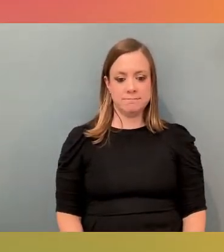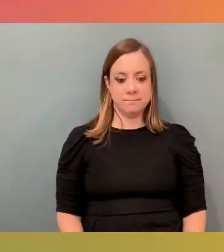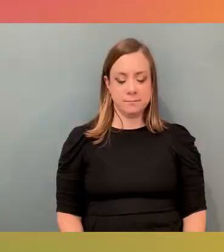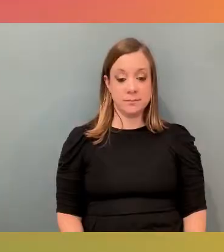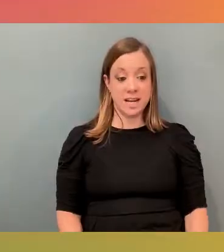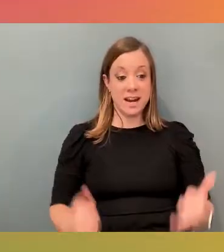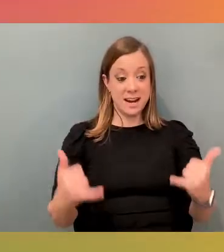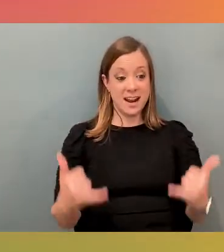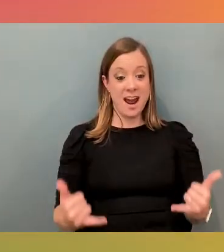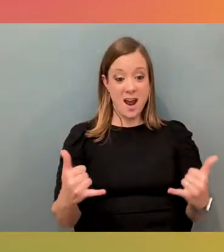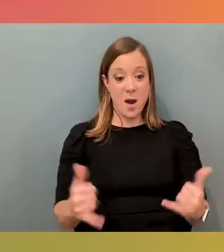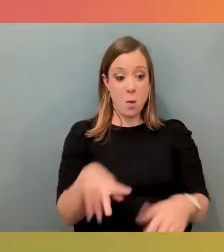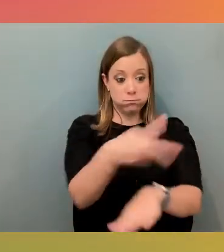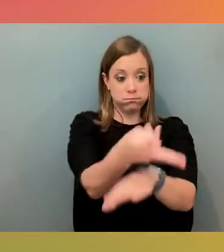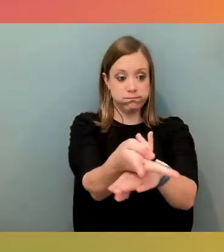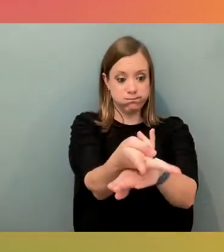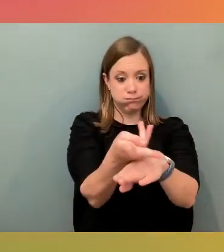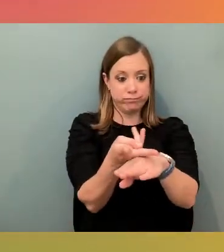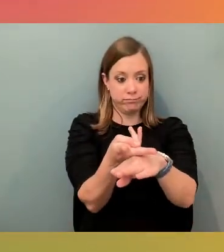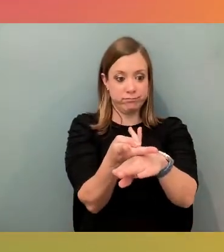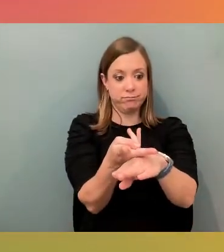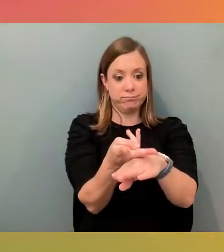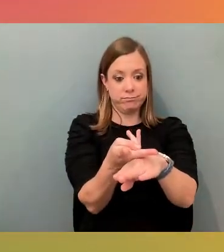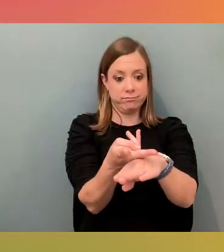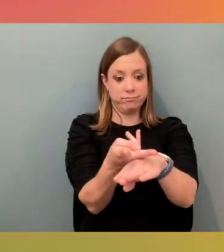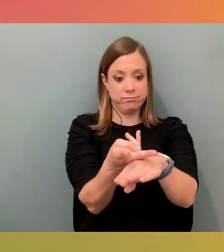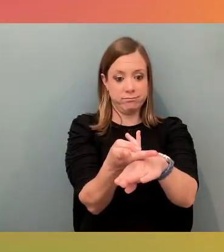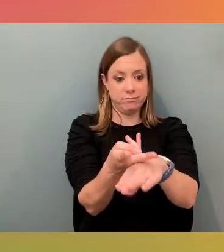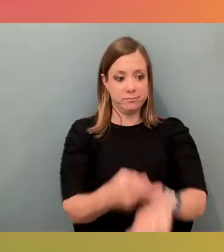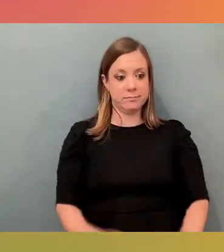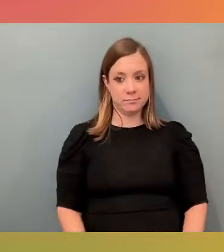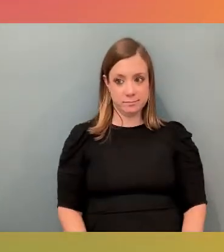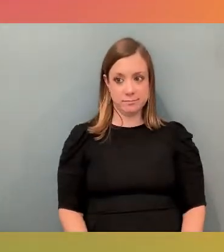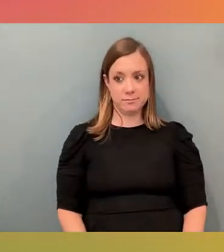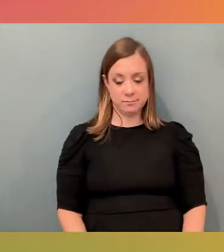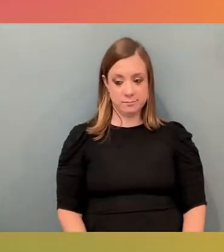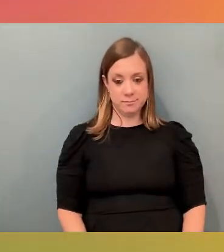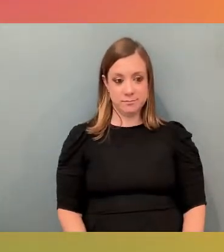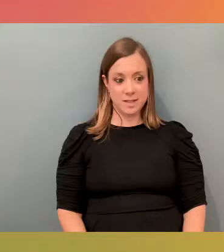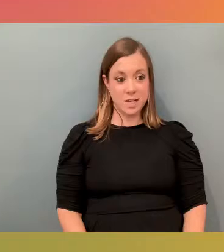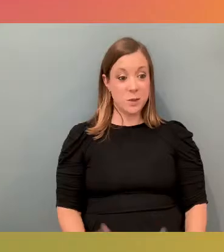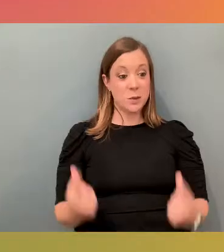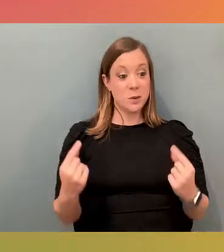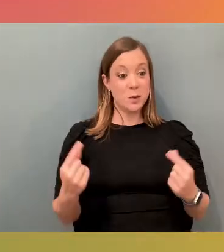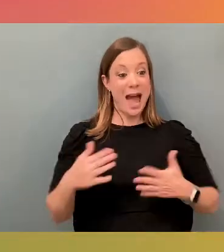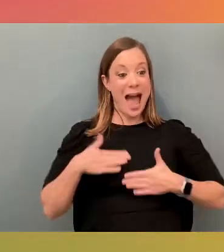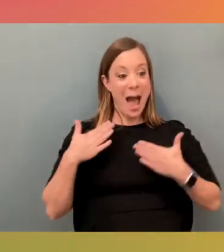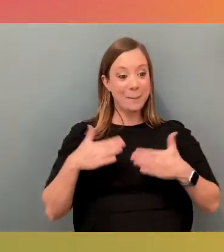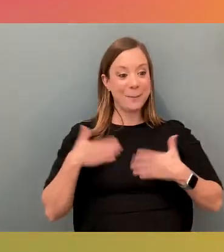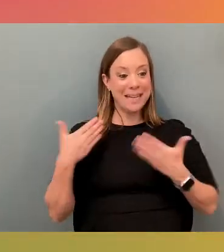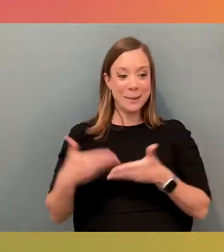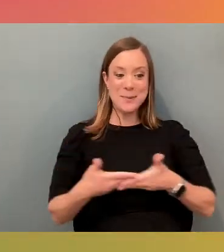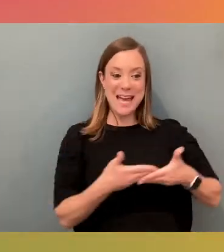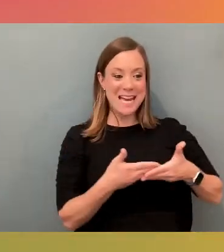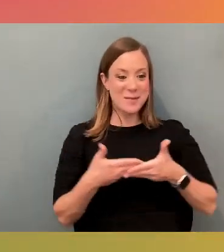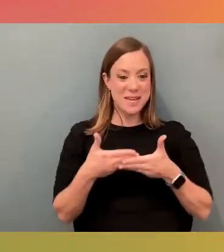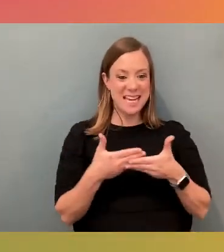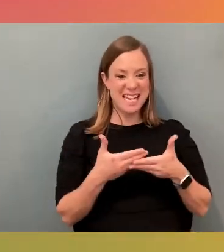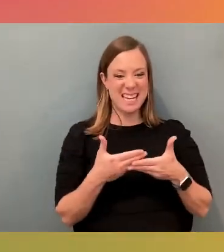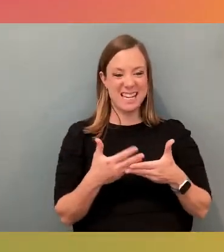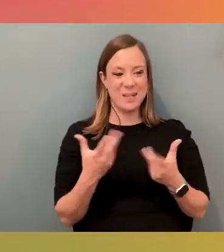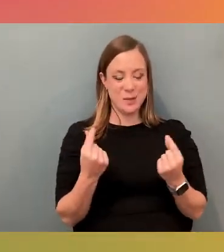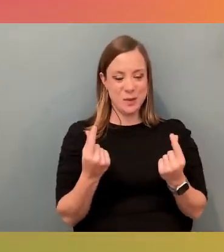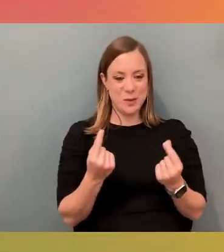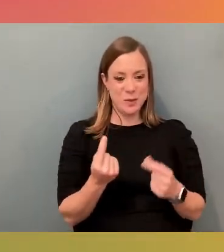our spine, recline position, making our way to a happy baby pose. So option 1